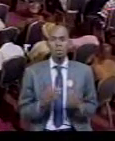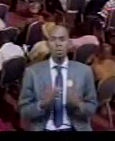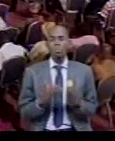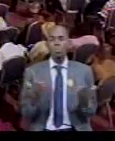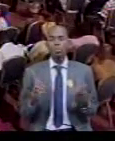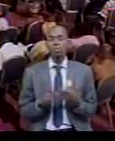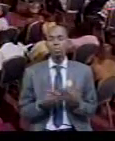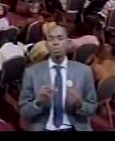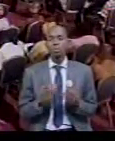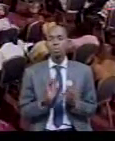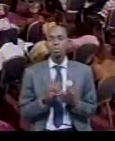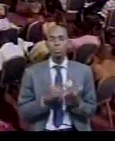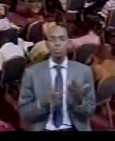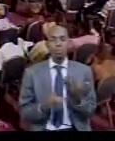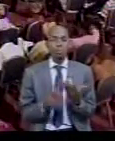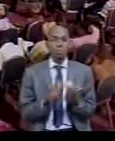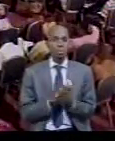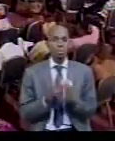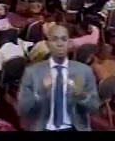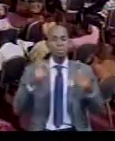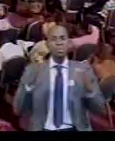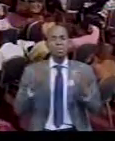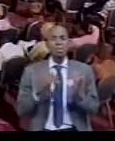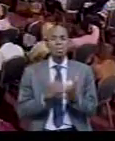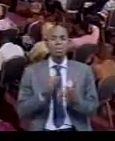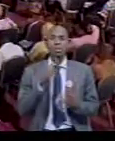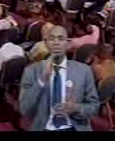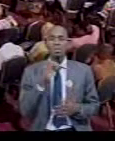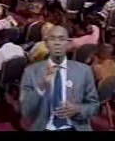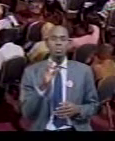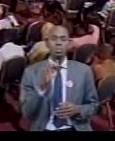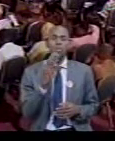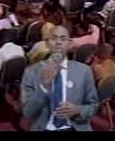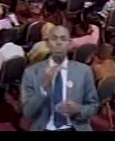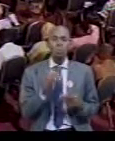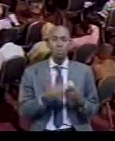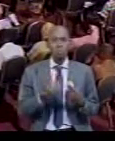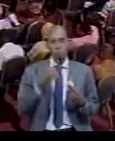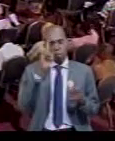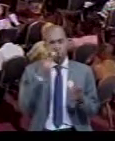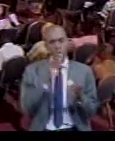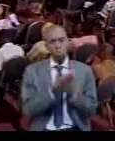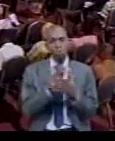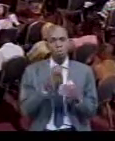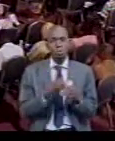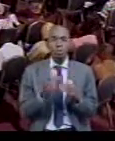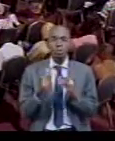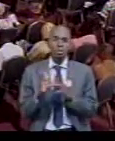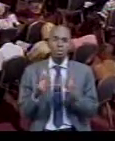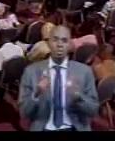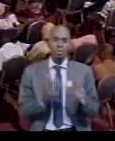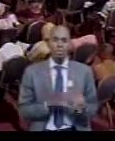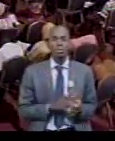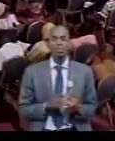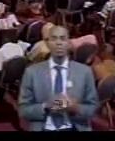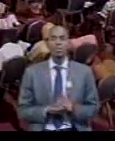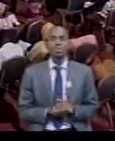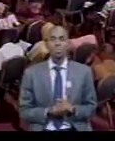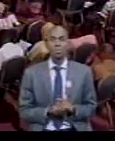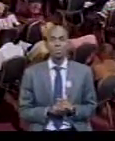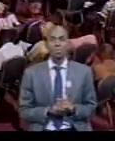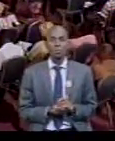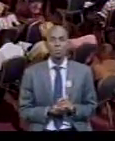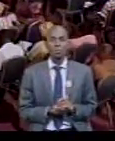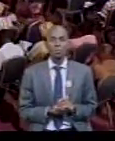Sweet to Trust in Jesus." "'Tis So Sweet to Trust in Jesus," just to take him at